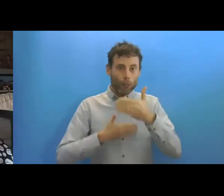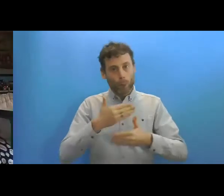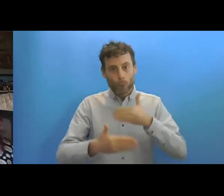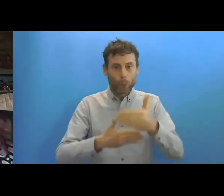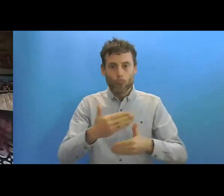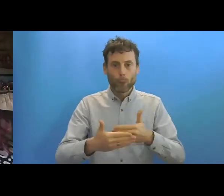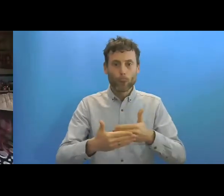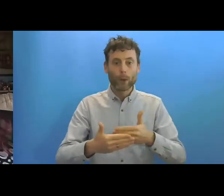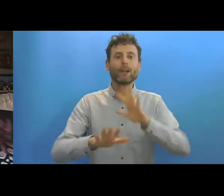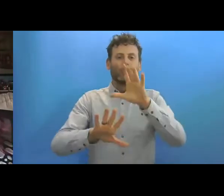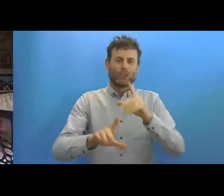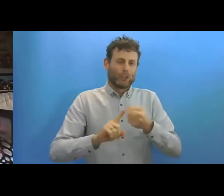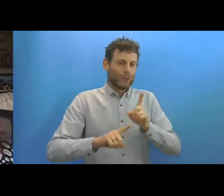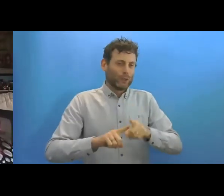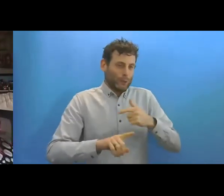just sending out some more links.